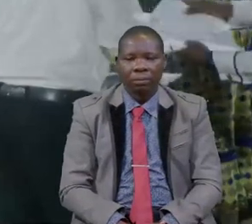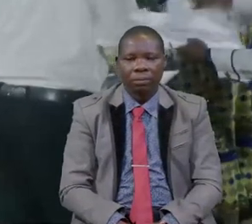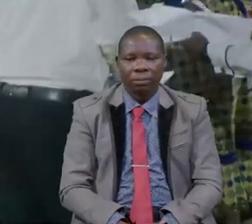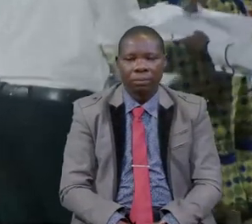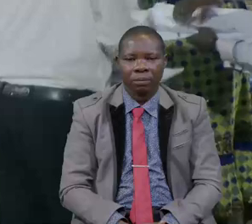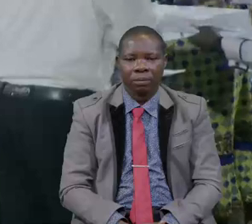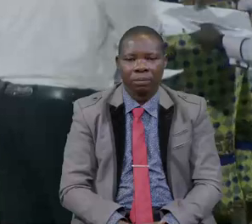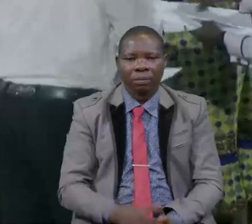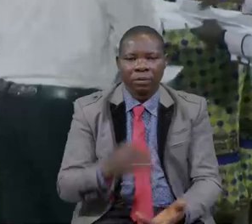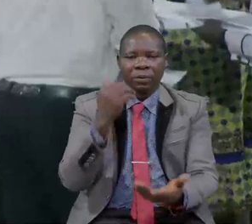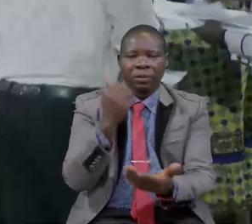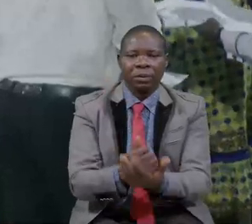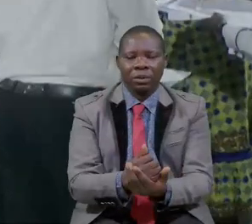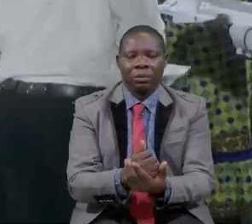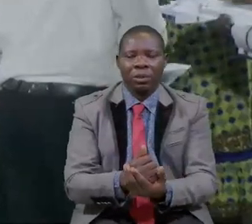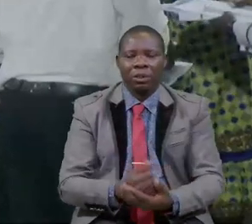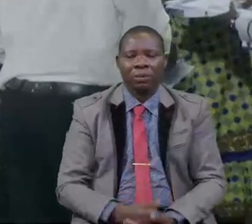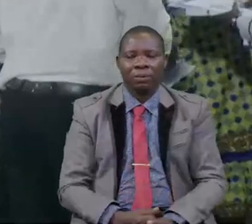Amen.